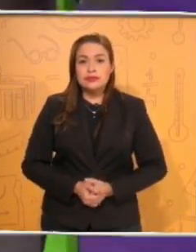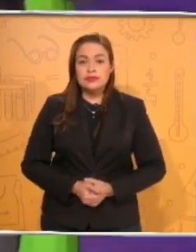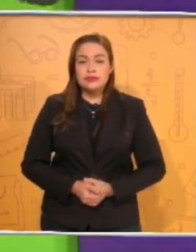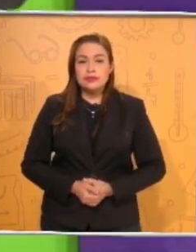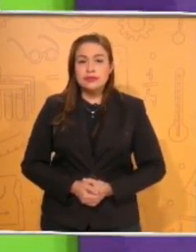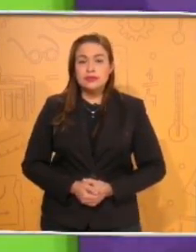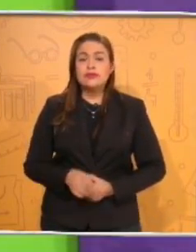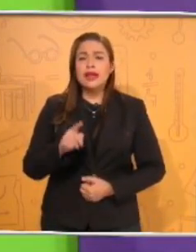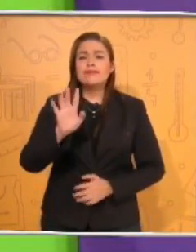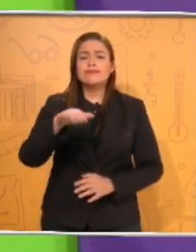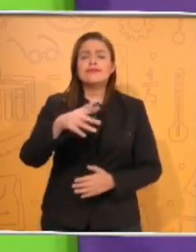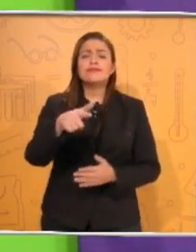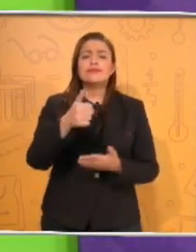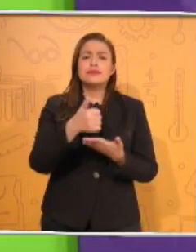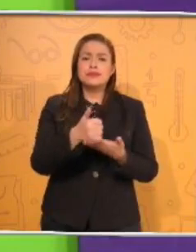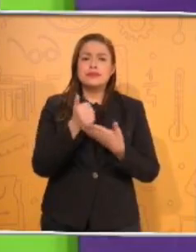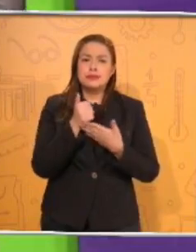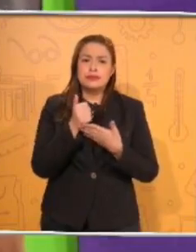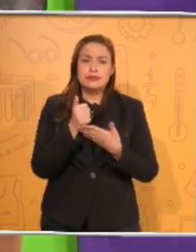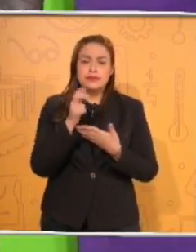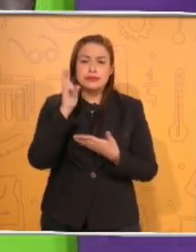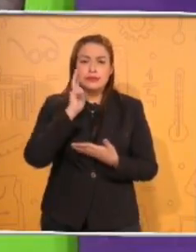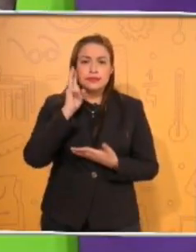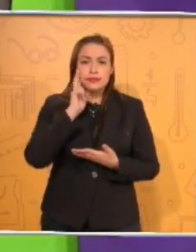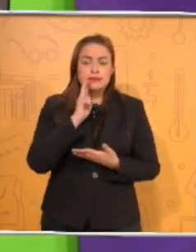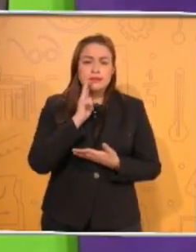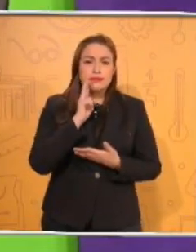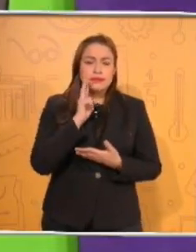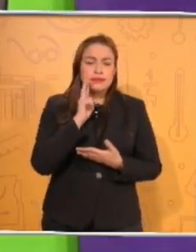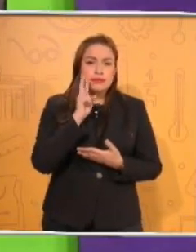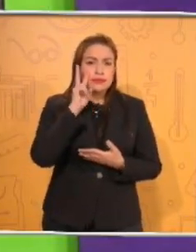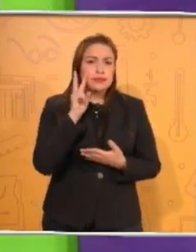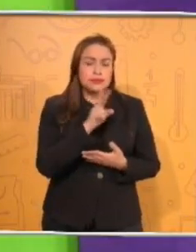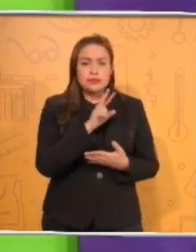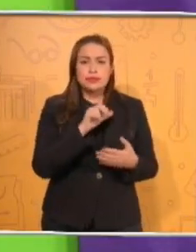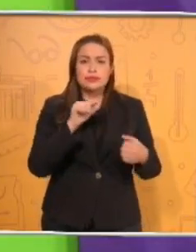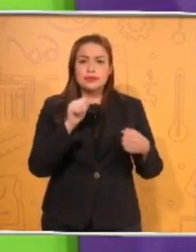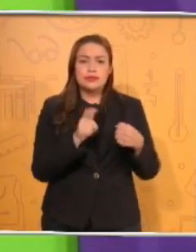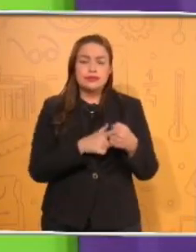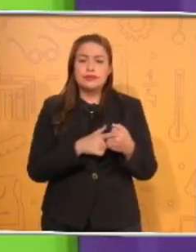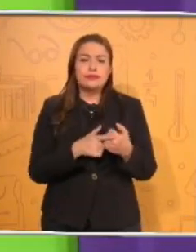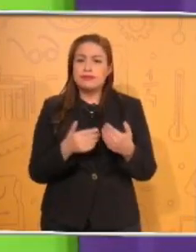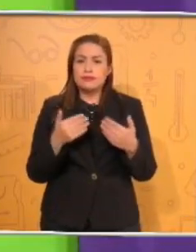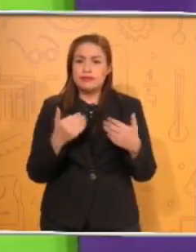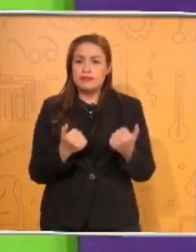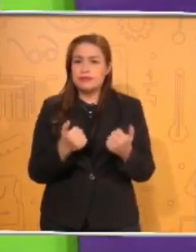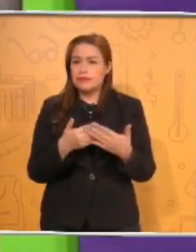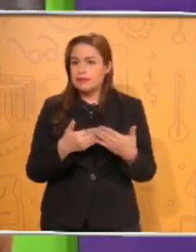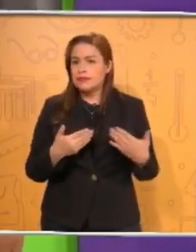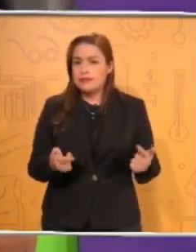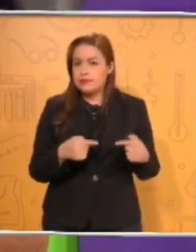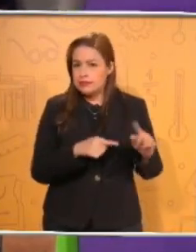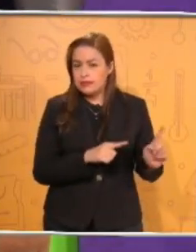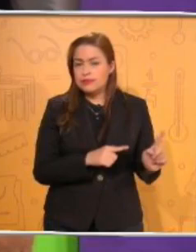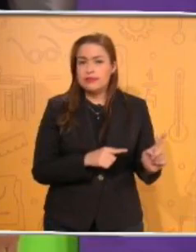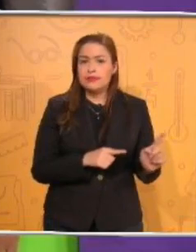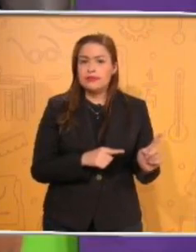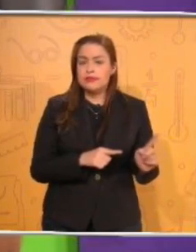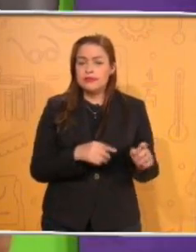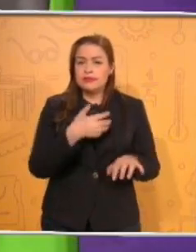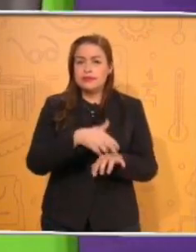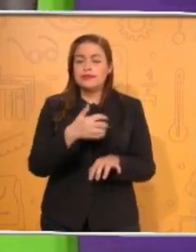You're gonna help me. Here we have something that is not in the present. Number